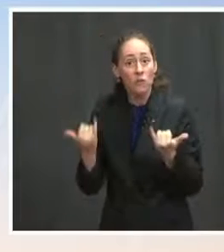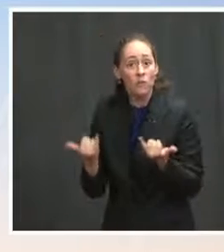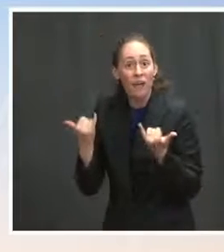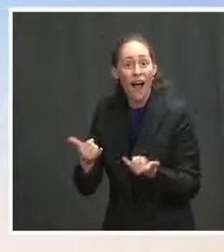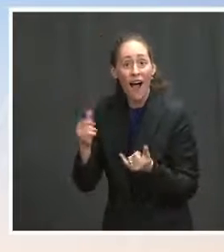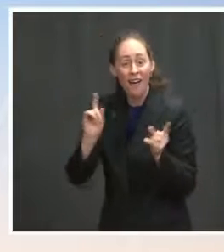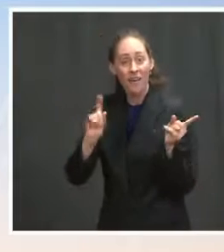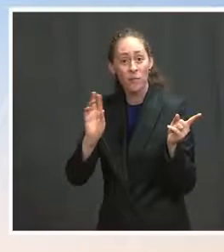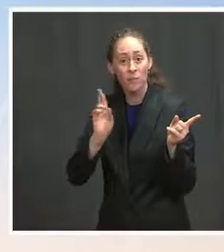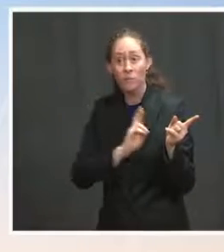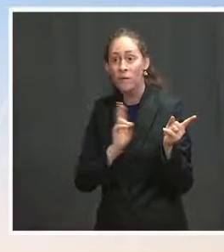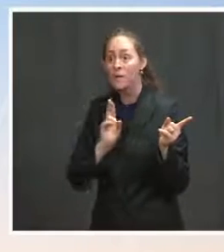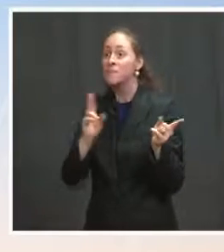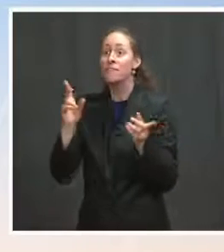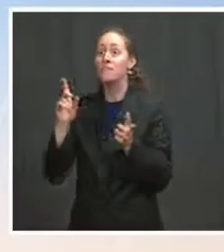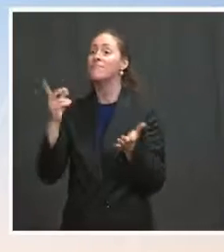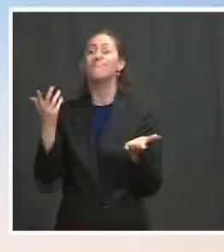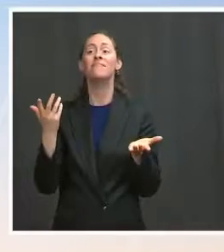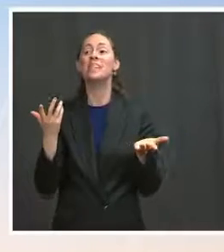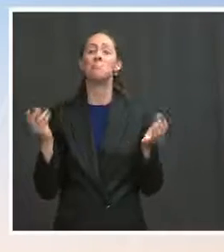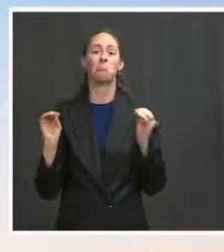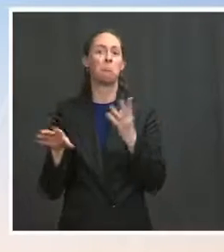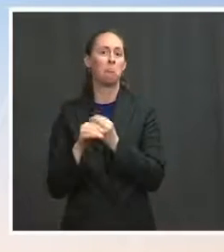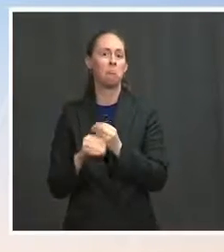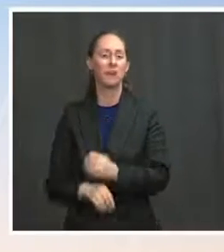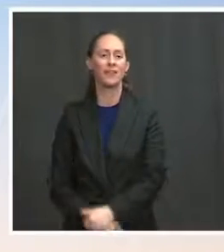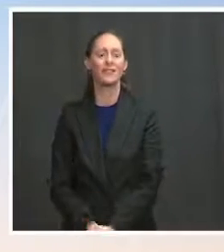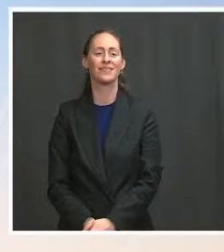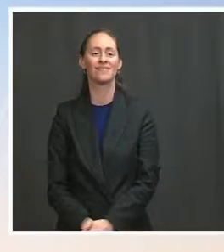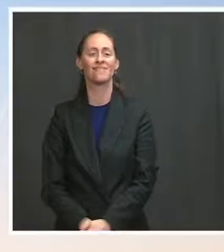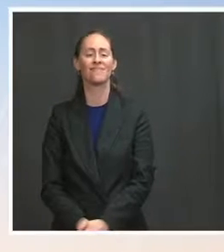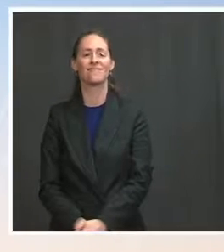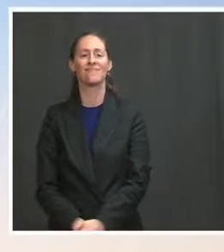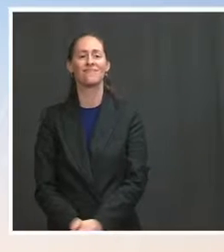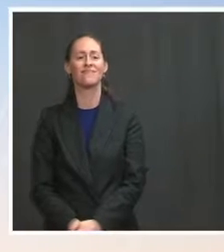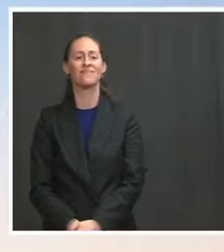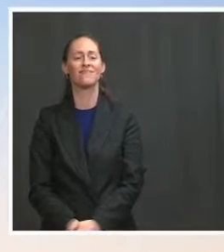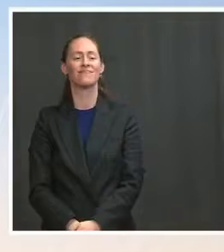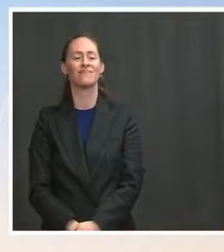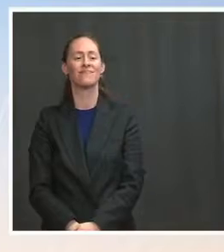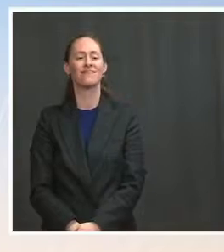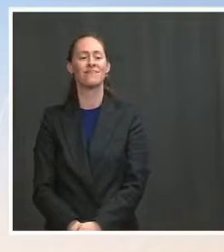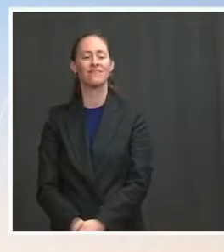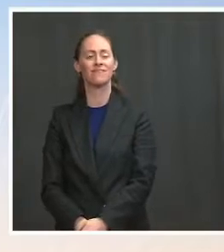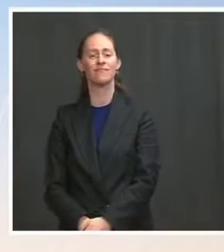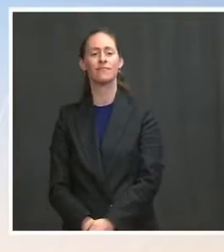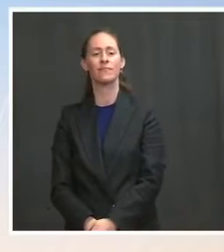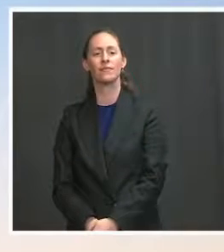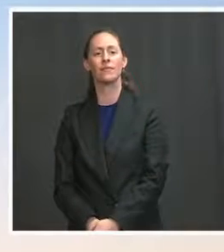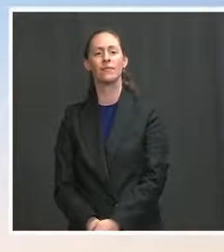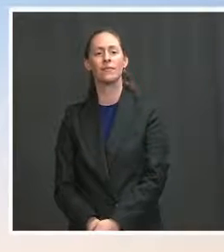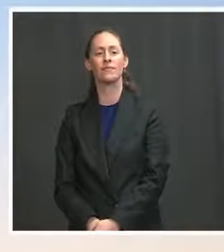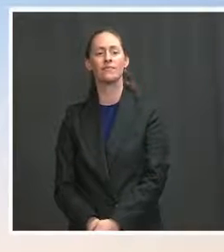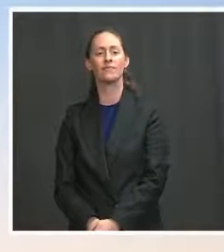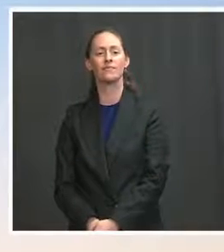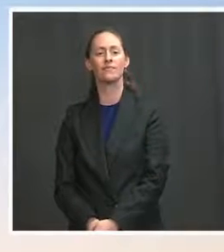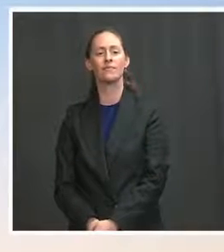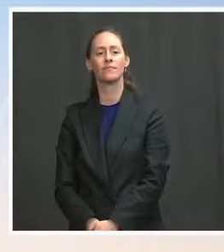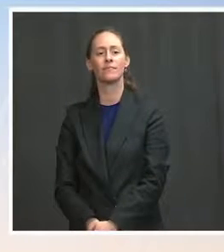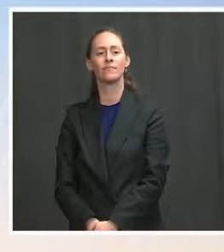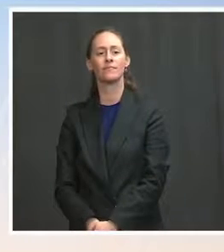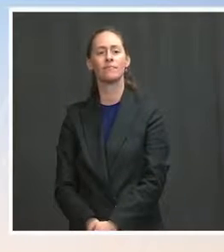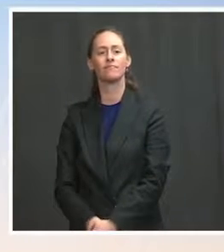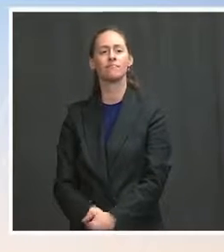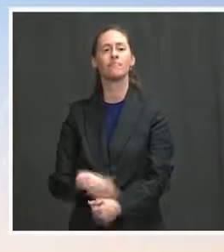I think, let's see, go ahead. Thanks so much, Jen. First, just following up on an earlier question. Sure. With the special immigrant